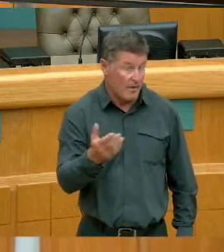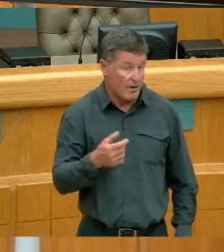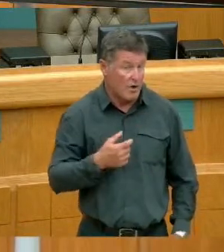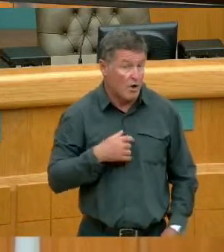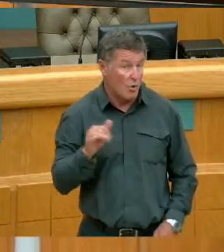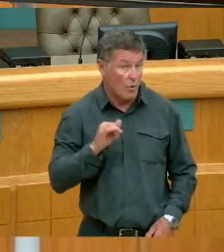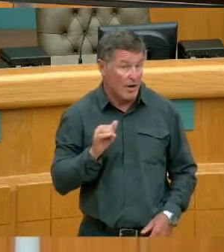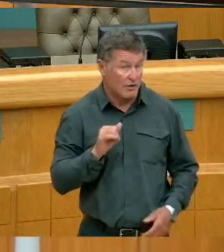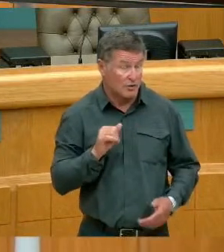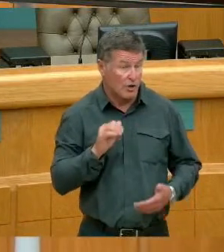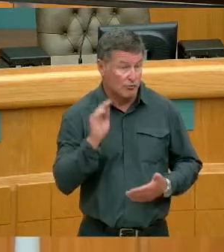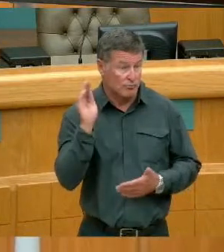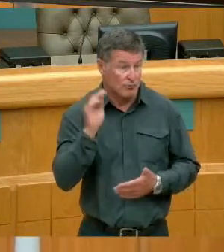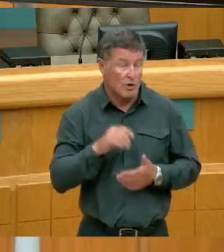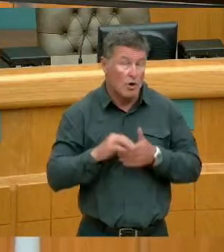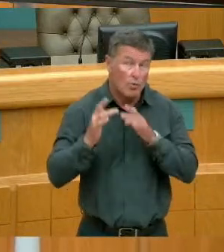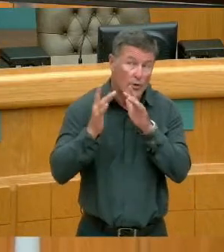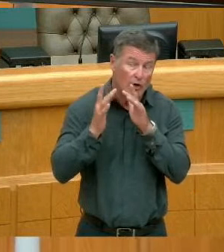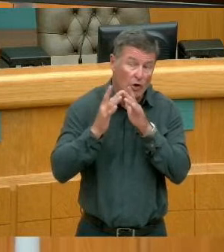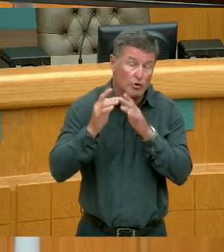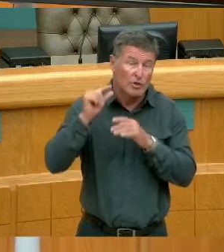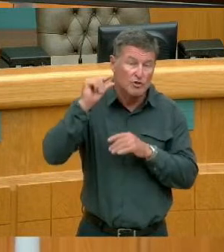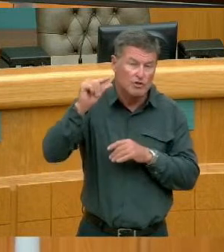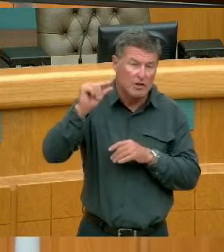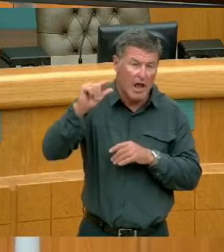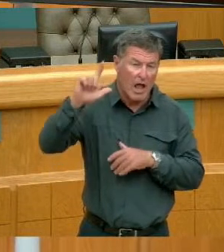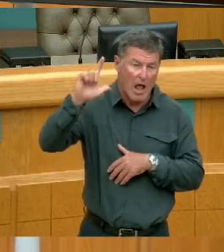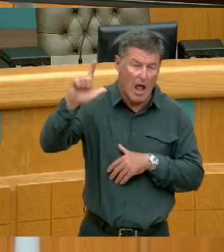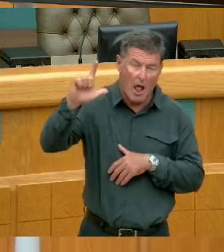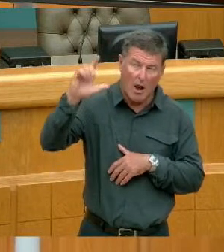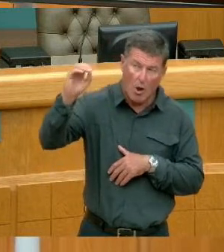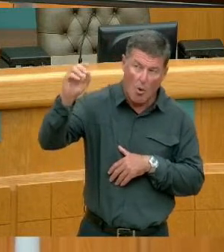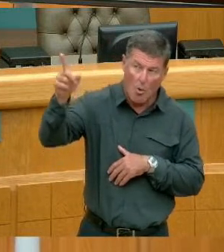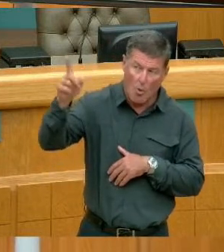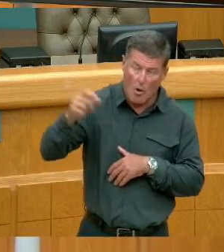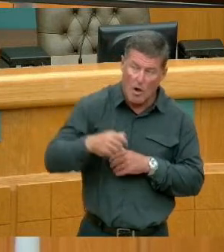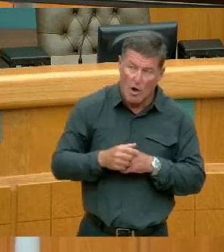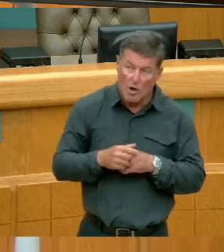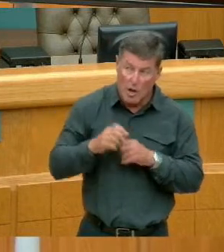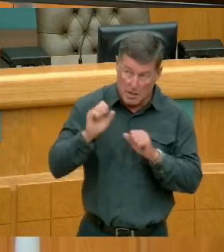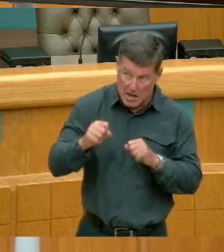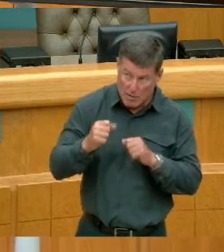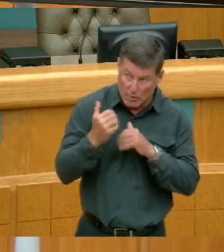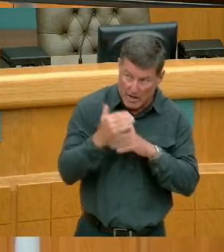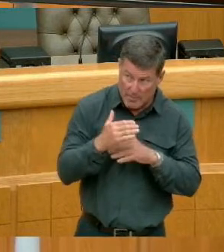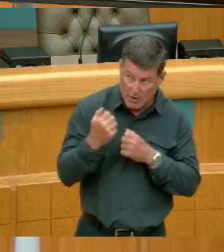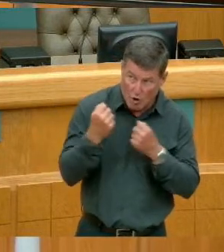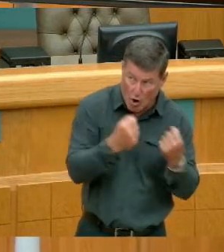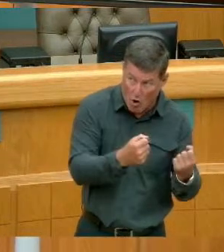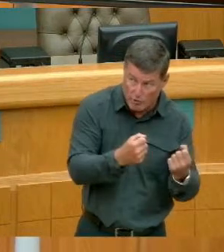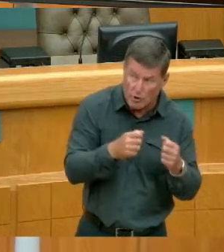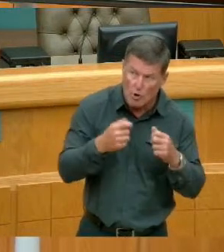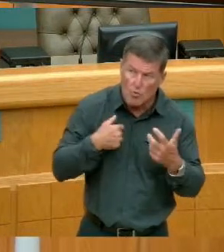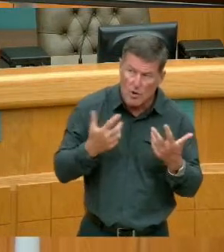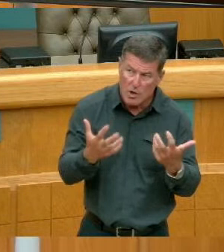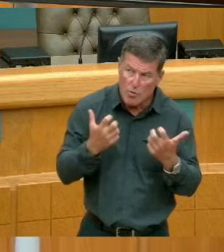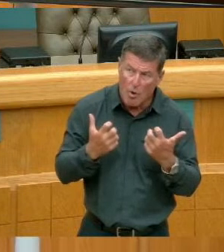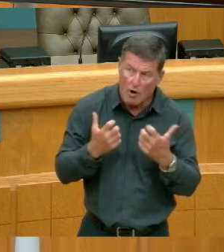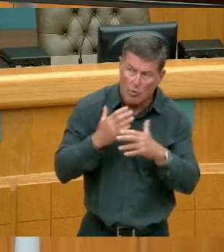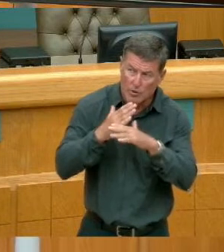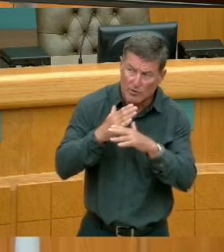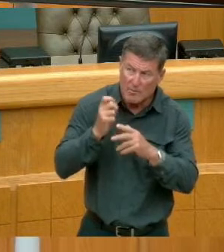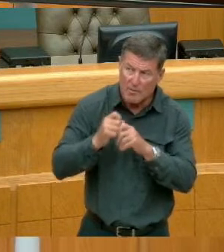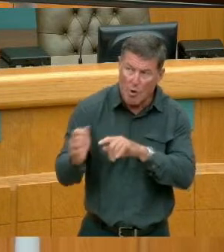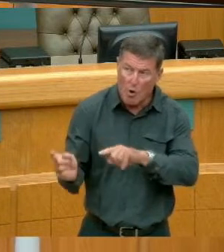did early last week is reached out to the GLO and said, in addition to the vehicular access, we really want to restrict people in